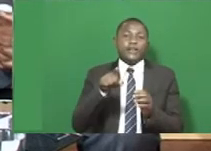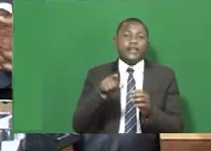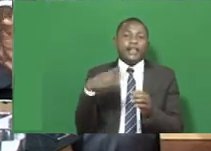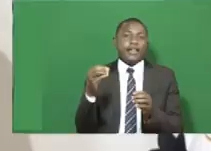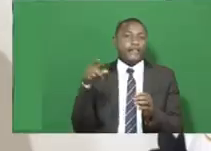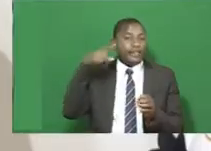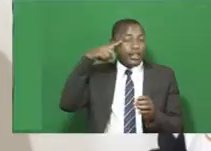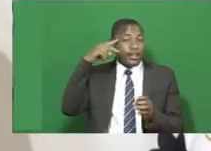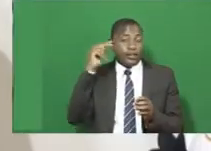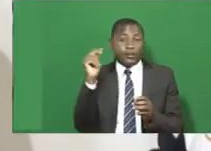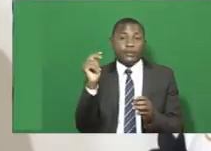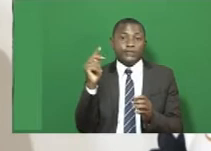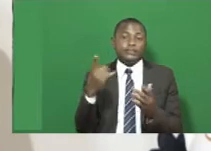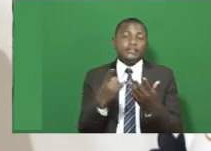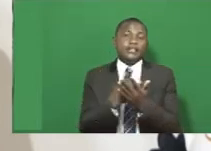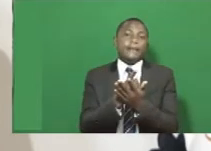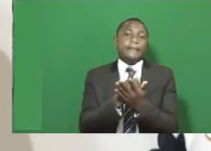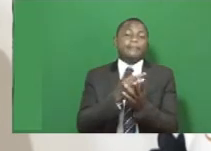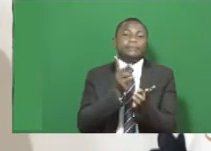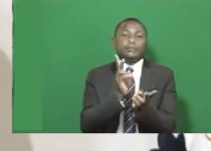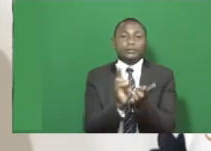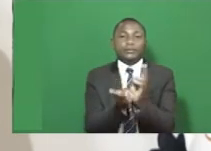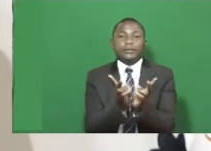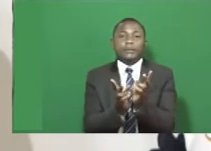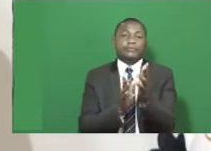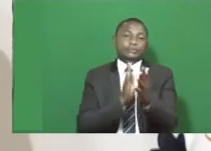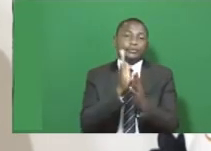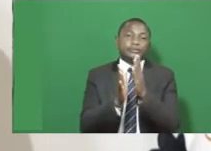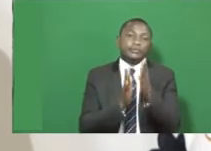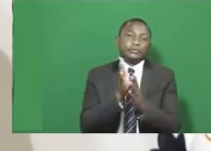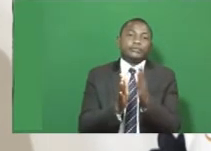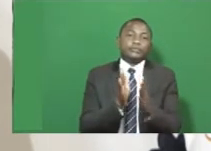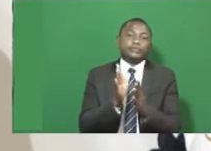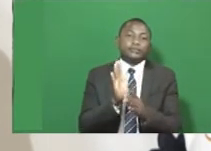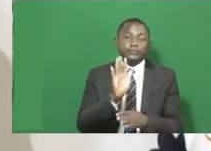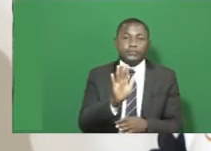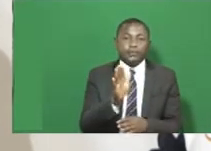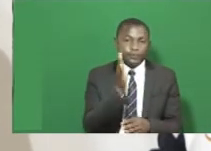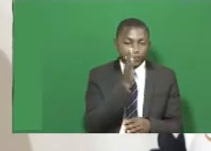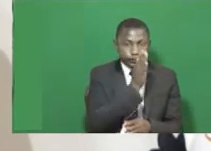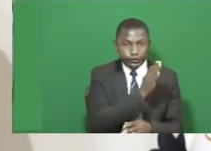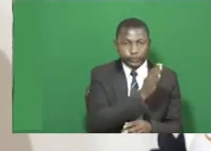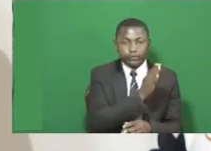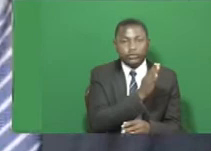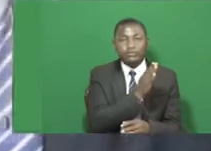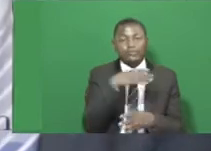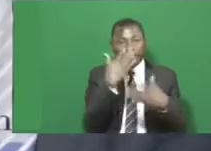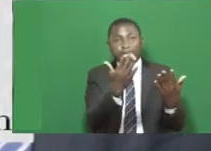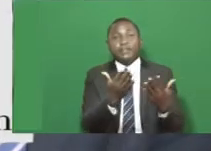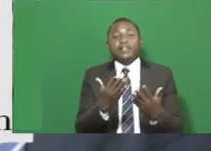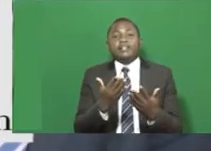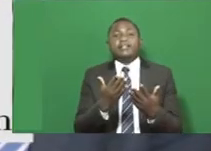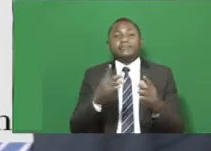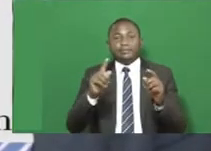nasi tina mkomba Noanguwe, ndonga kutiisira mu sign language. Vabitira kwa zisai wa tereri.